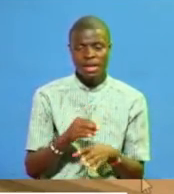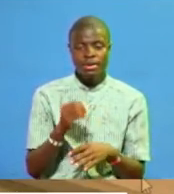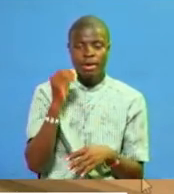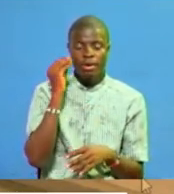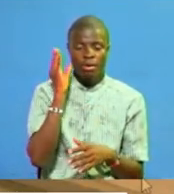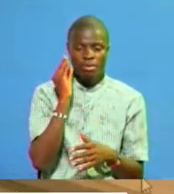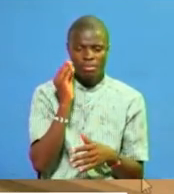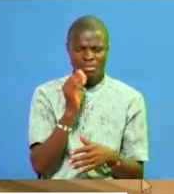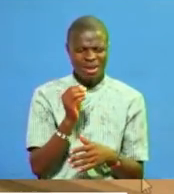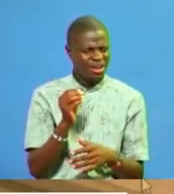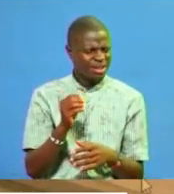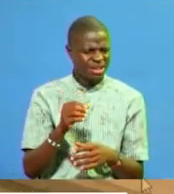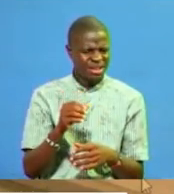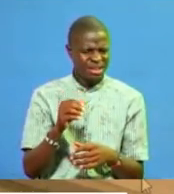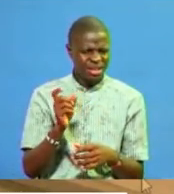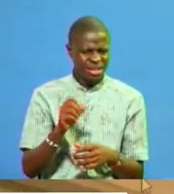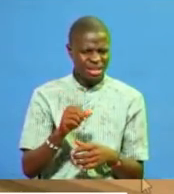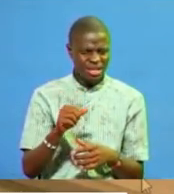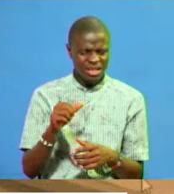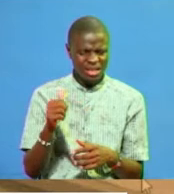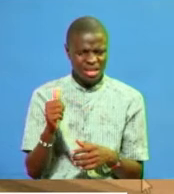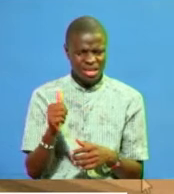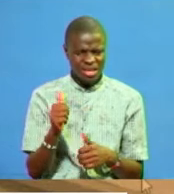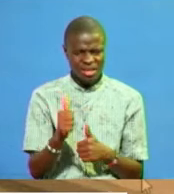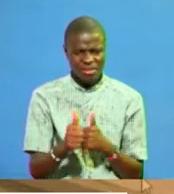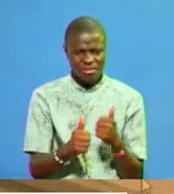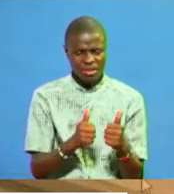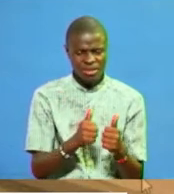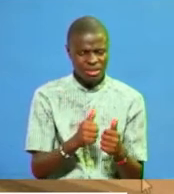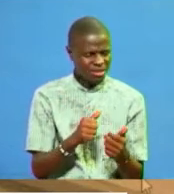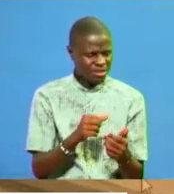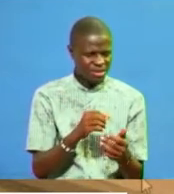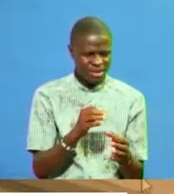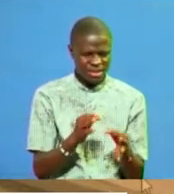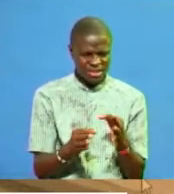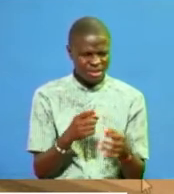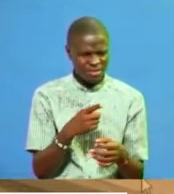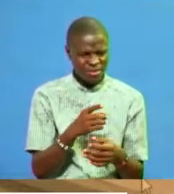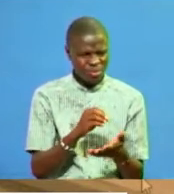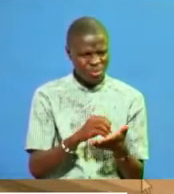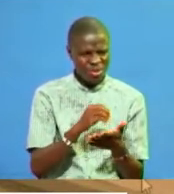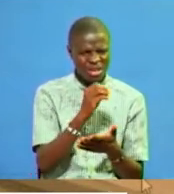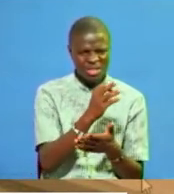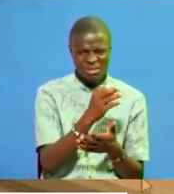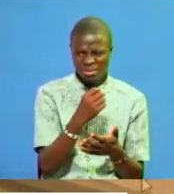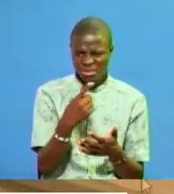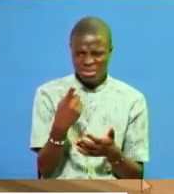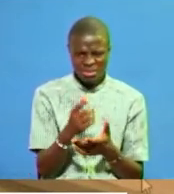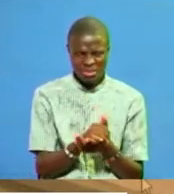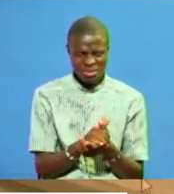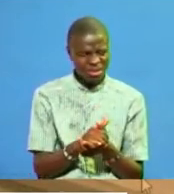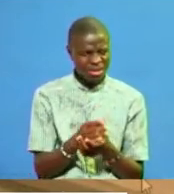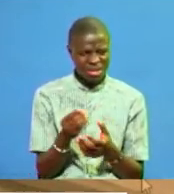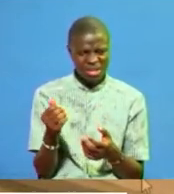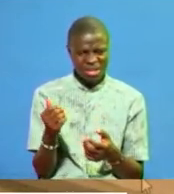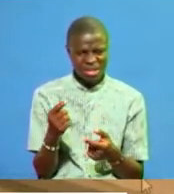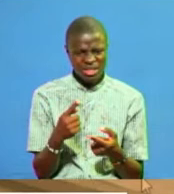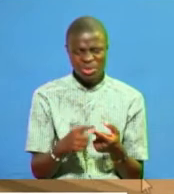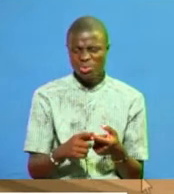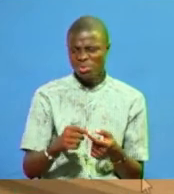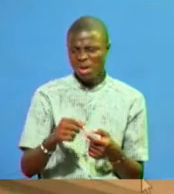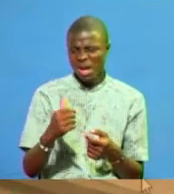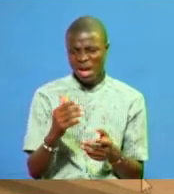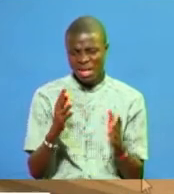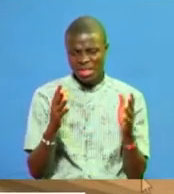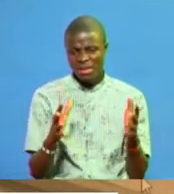So if I expose your cash to other people, then it gets stolen. So the same case applies to Bitcoin. So if your keys are exposed